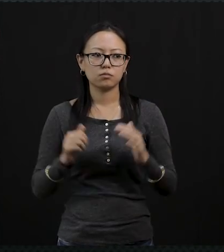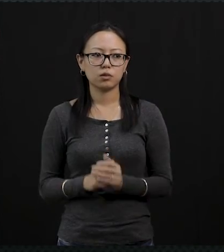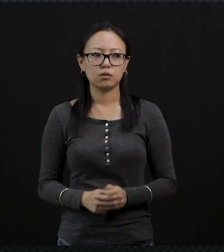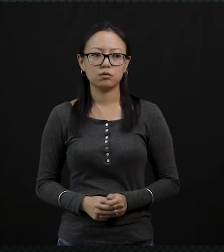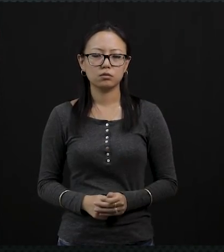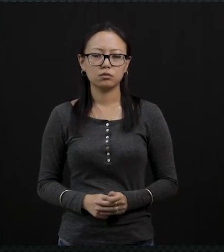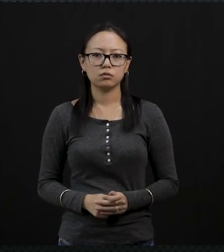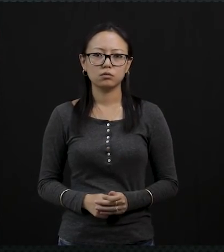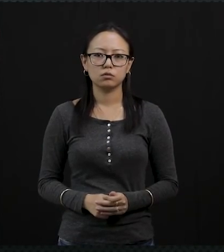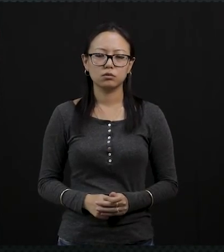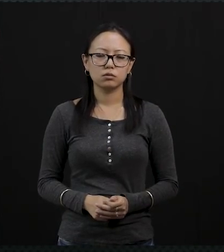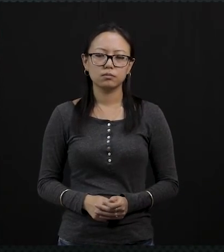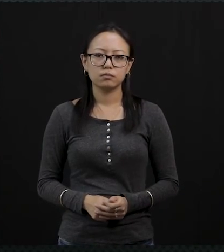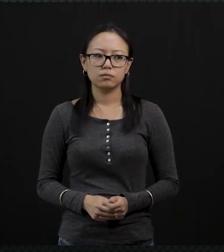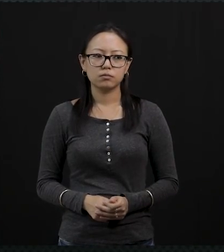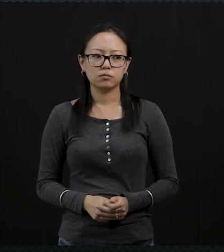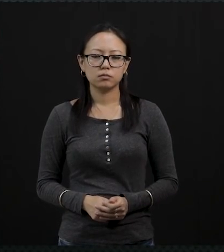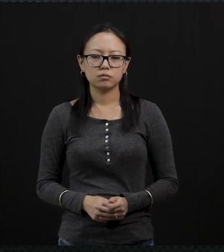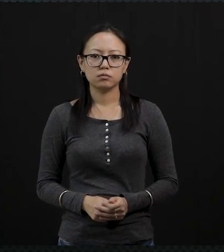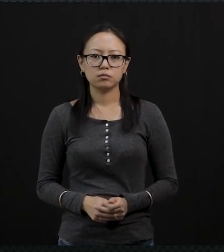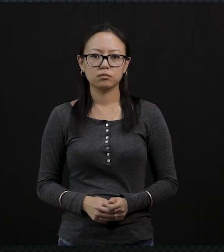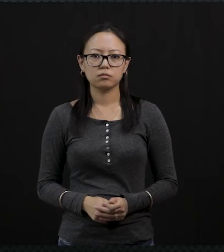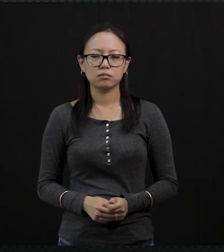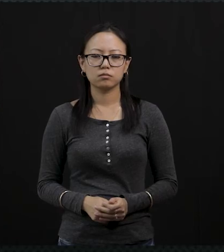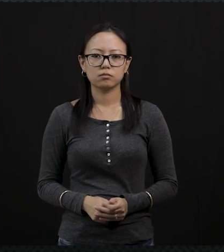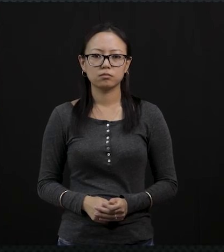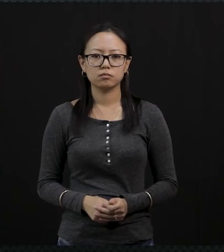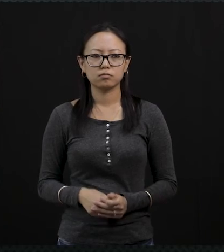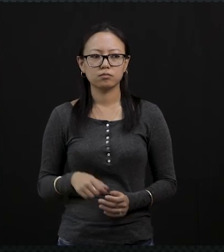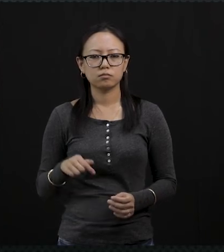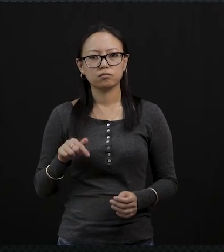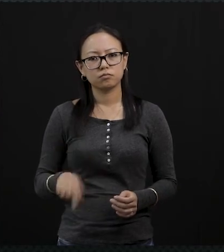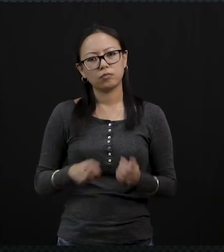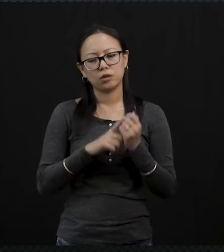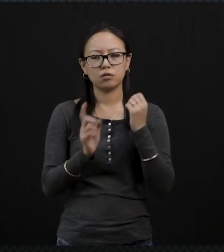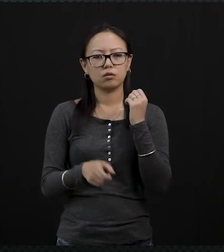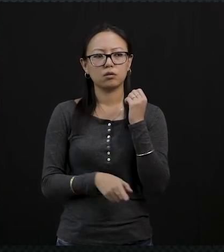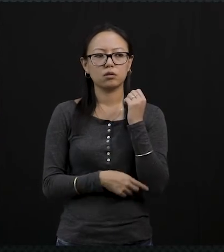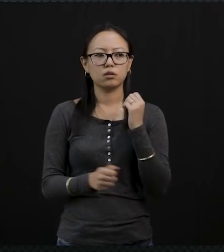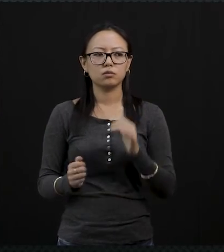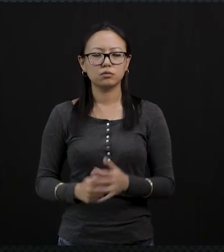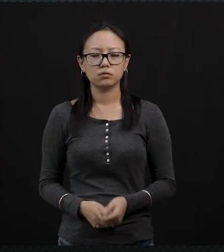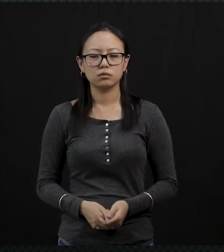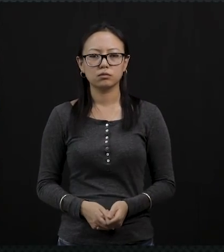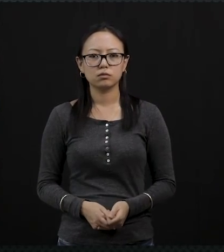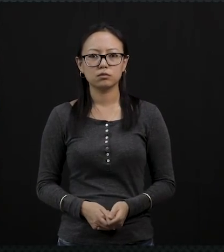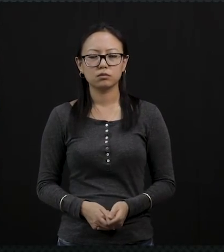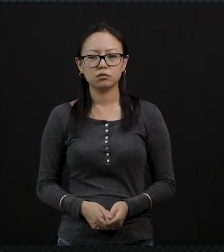with all these electrical wires. So that comes to the end of our chapter. Now,